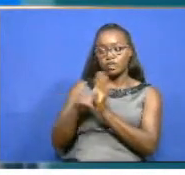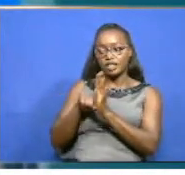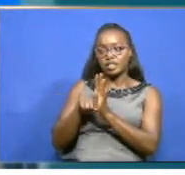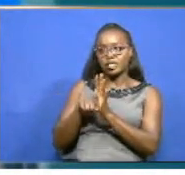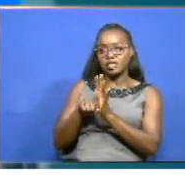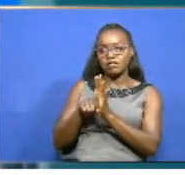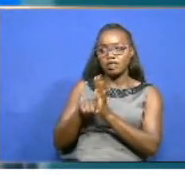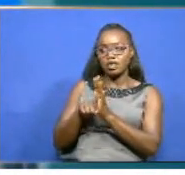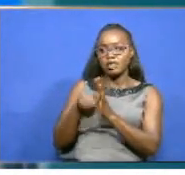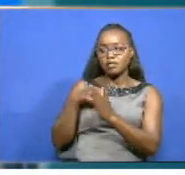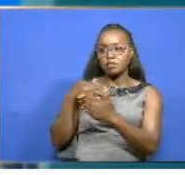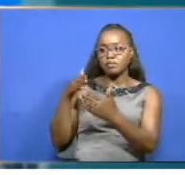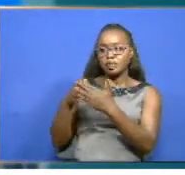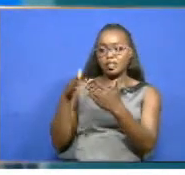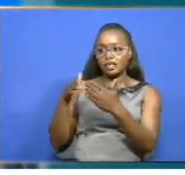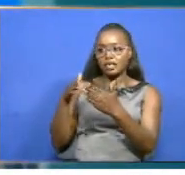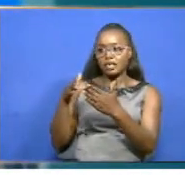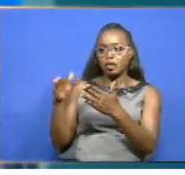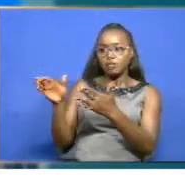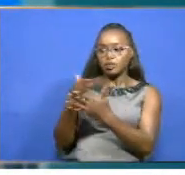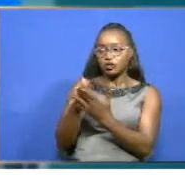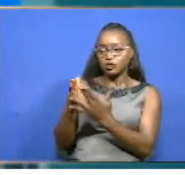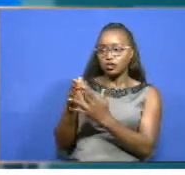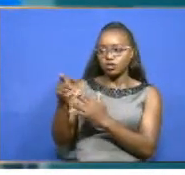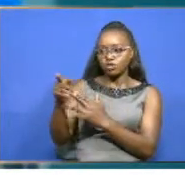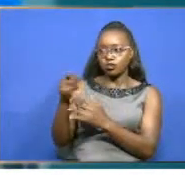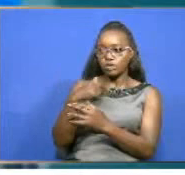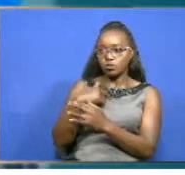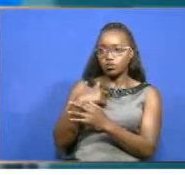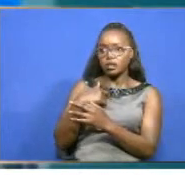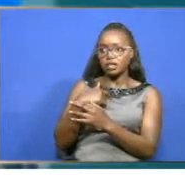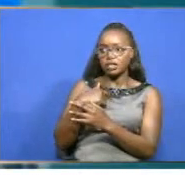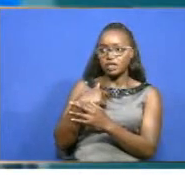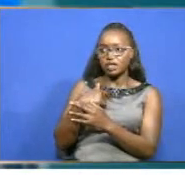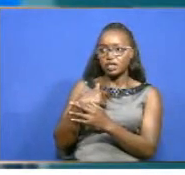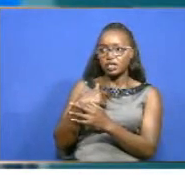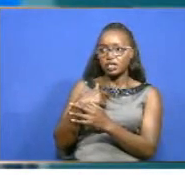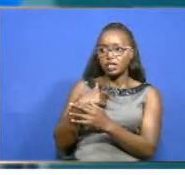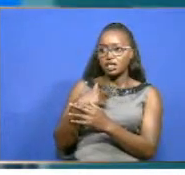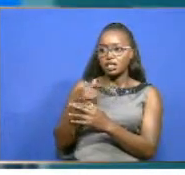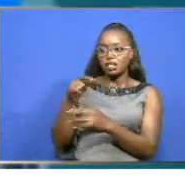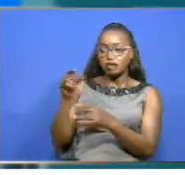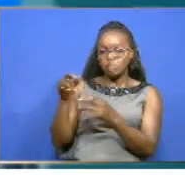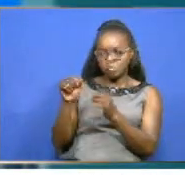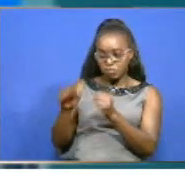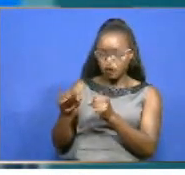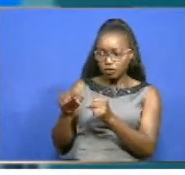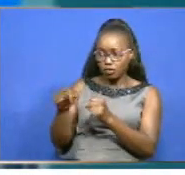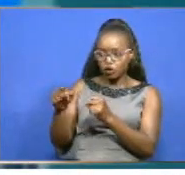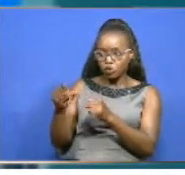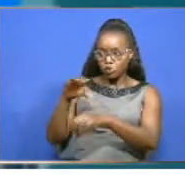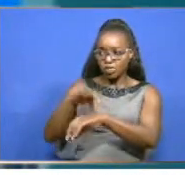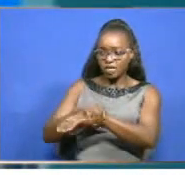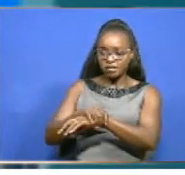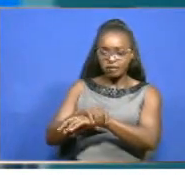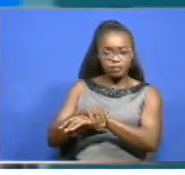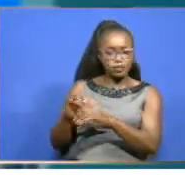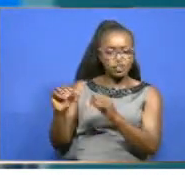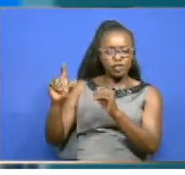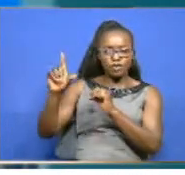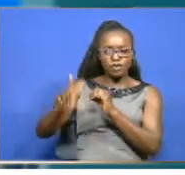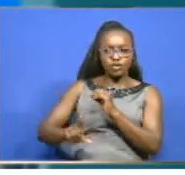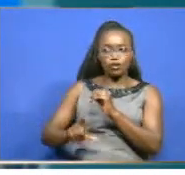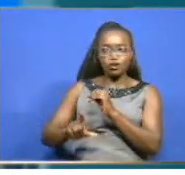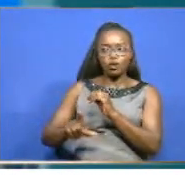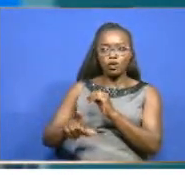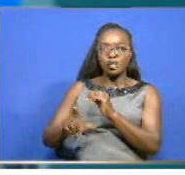got a barrier between you and I, then the chances for you to wake up is low. We are at social distance now, as they use